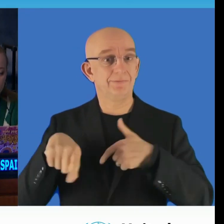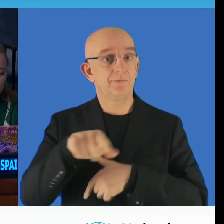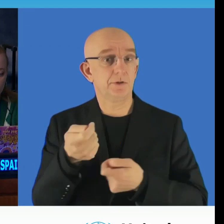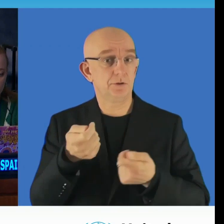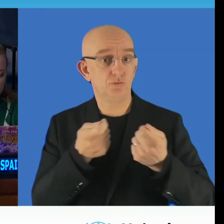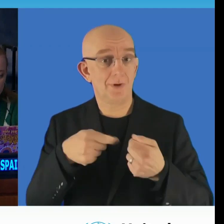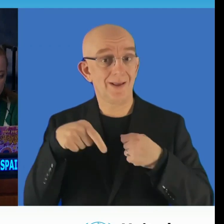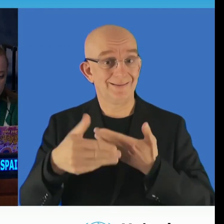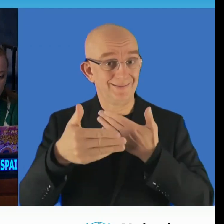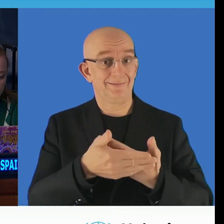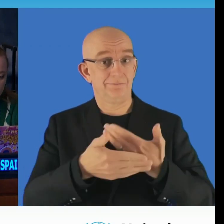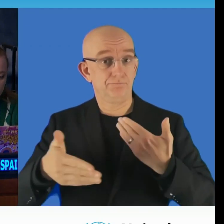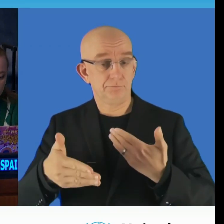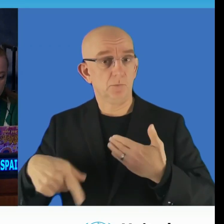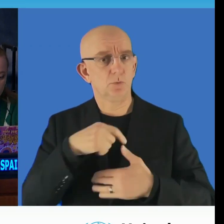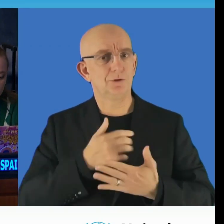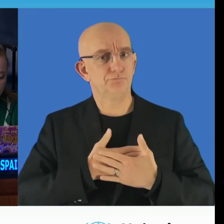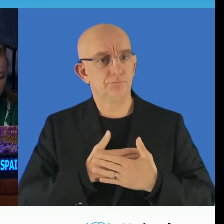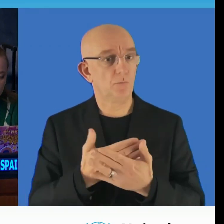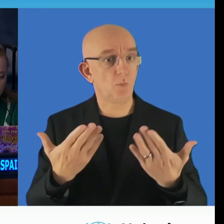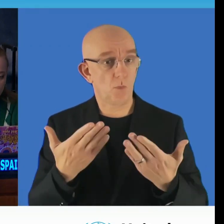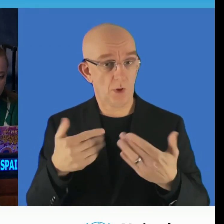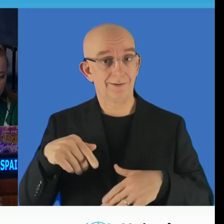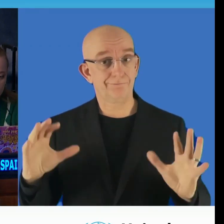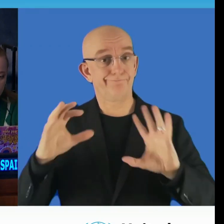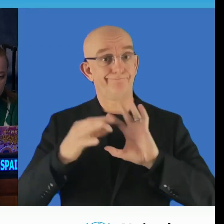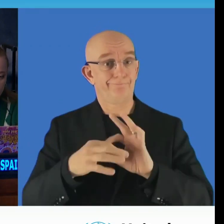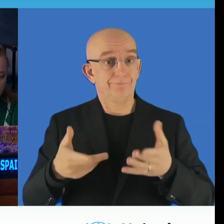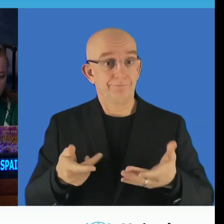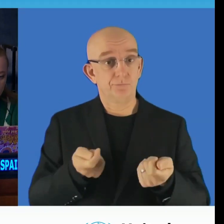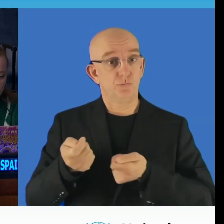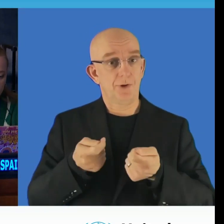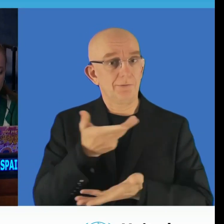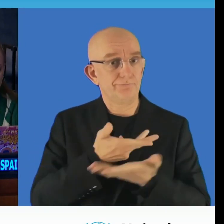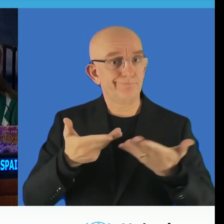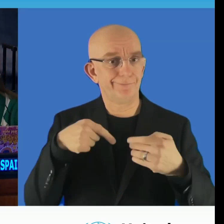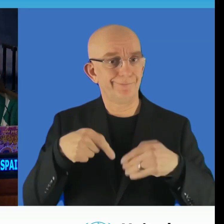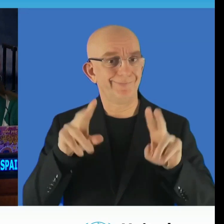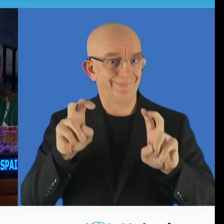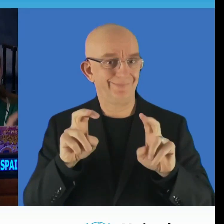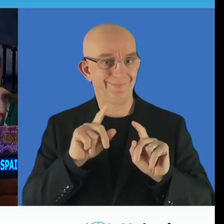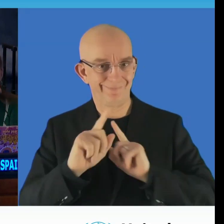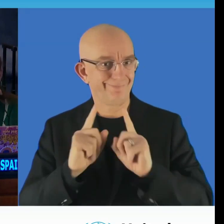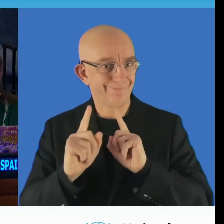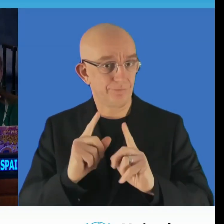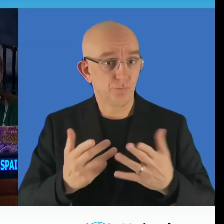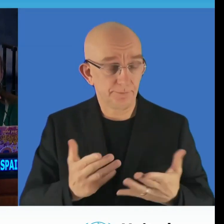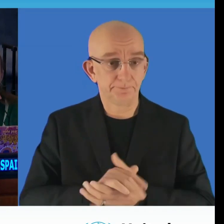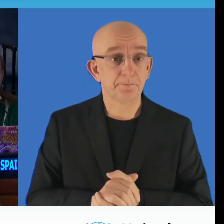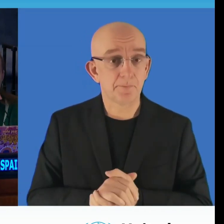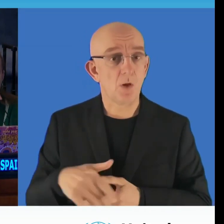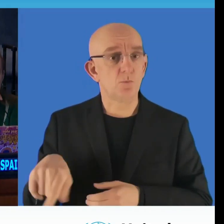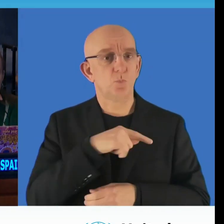We take this opportunity to reaffirm its unwavering commitment to the principles of equality, inclusion,